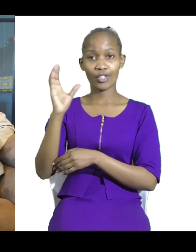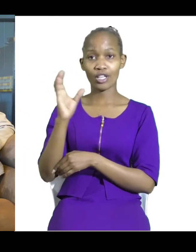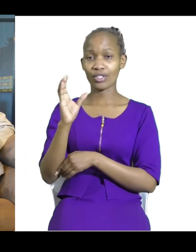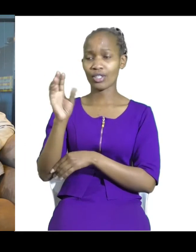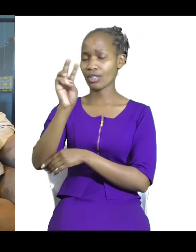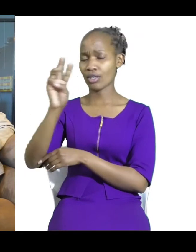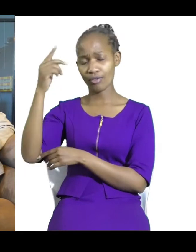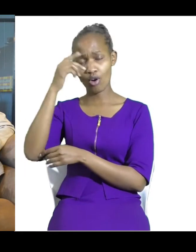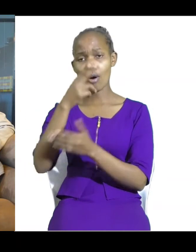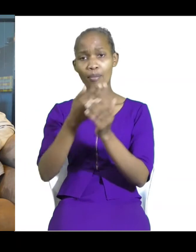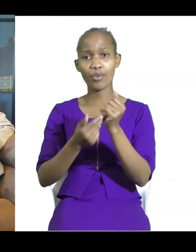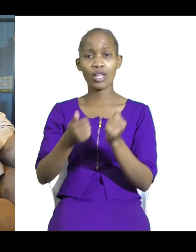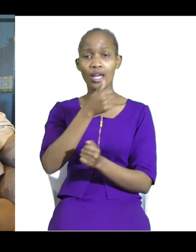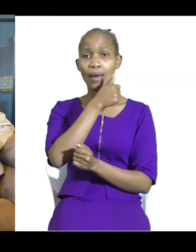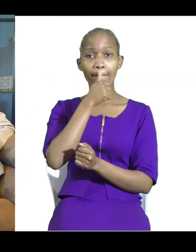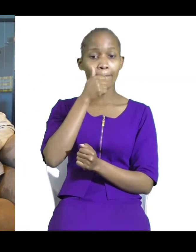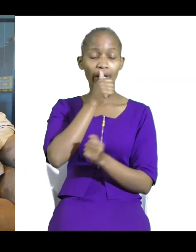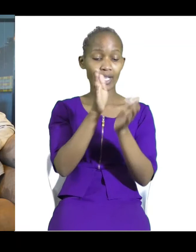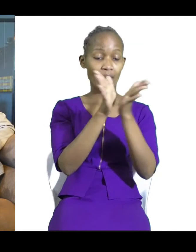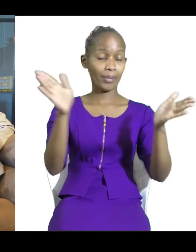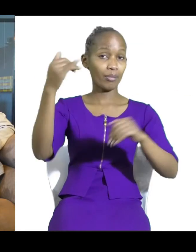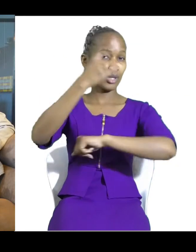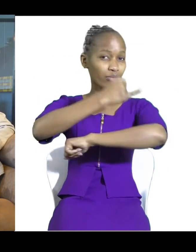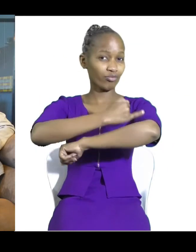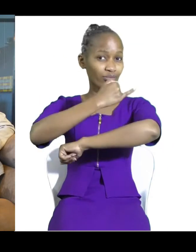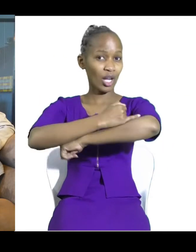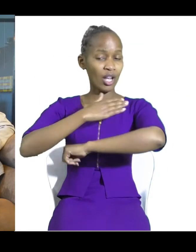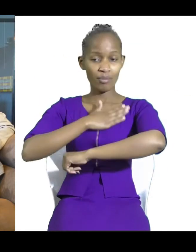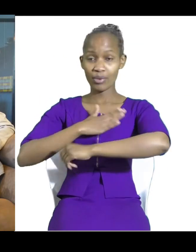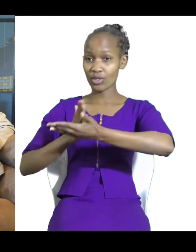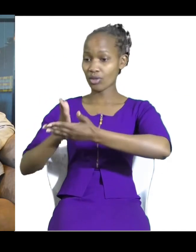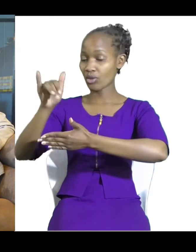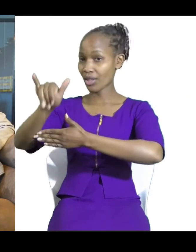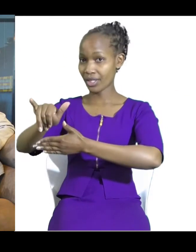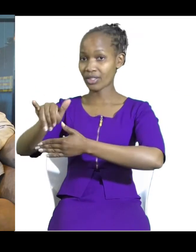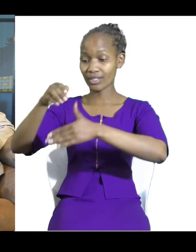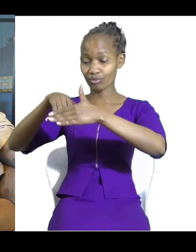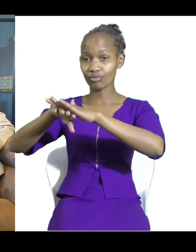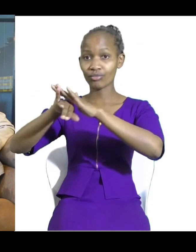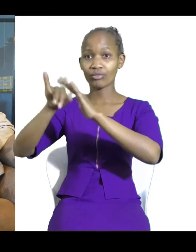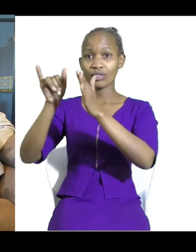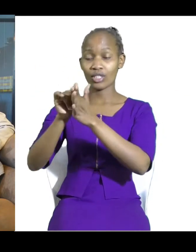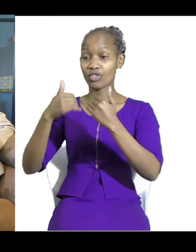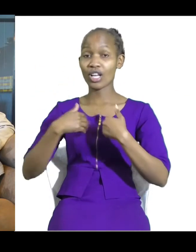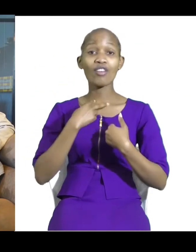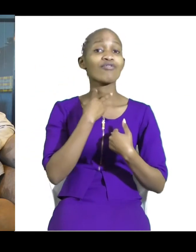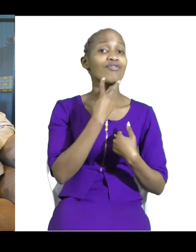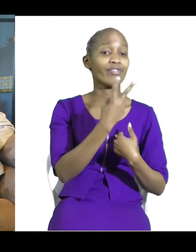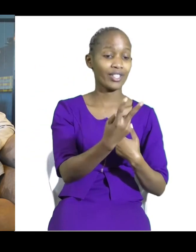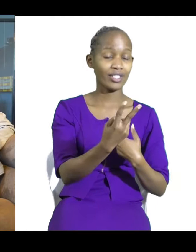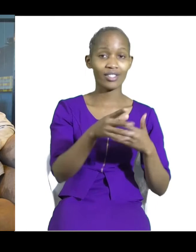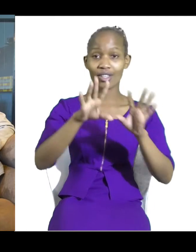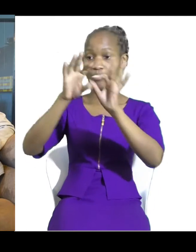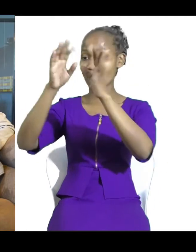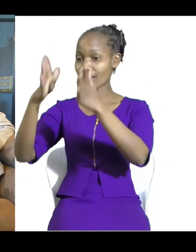website, or this is for both private and public institutions, make this service charter accessible in a manner that it should have voice,